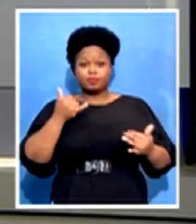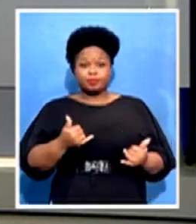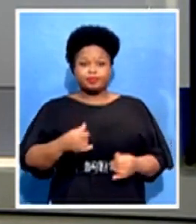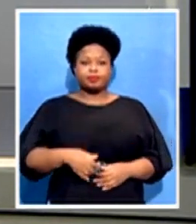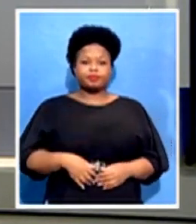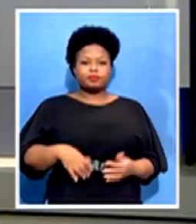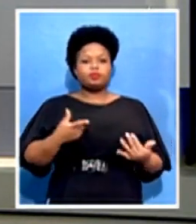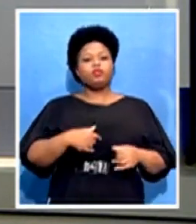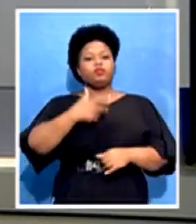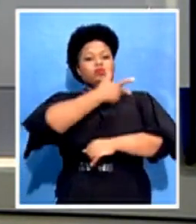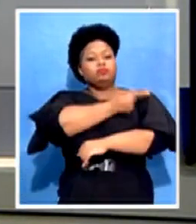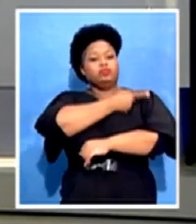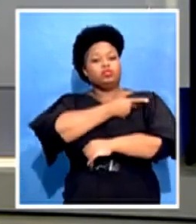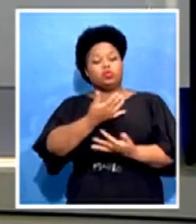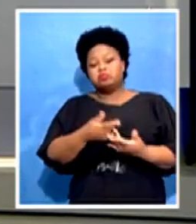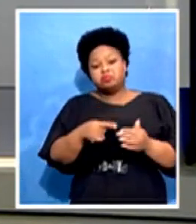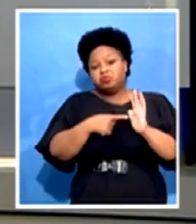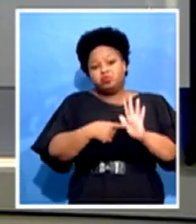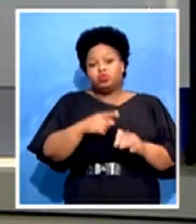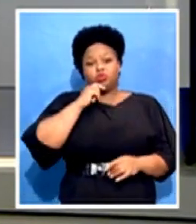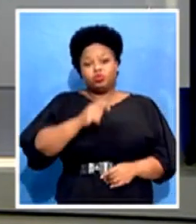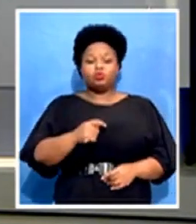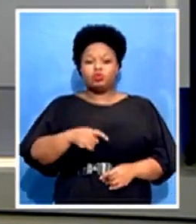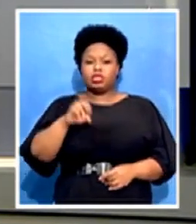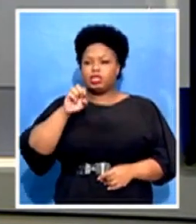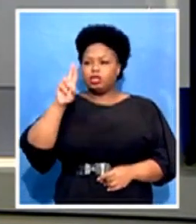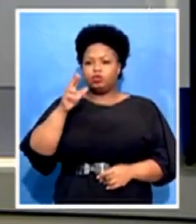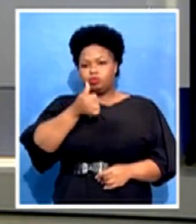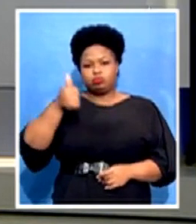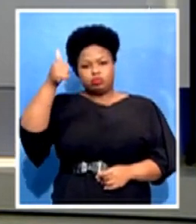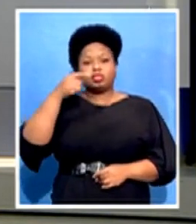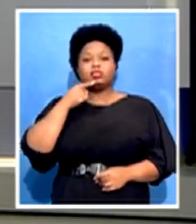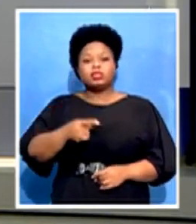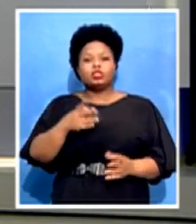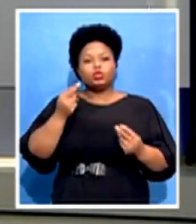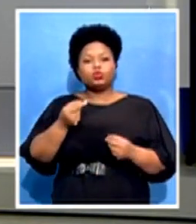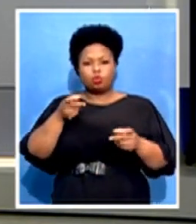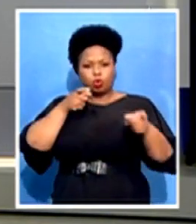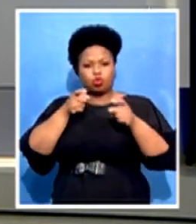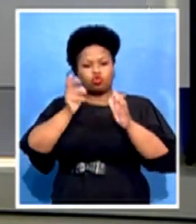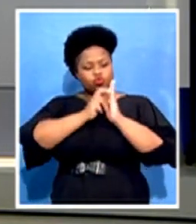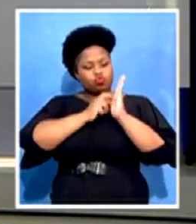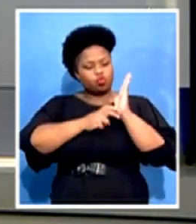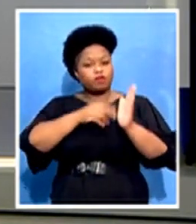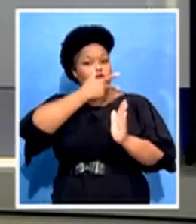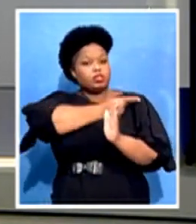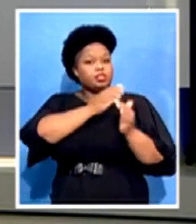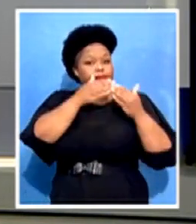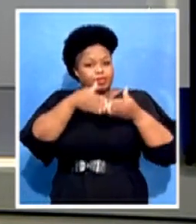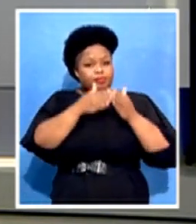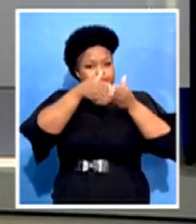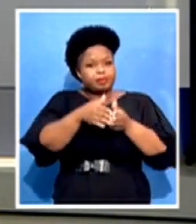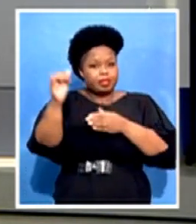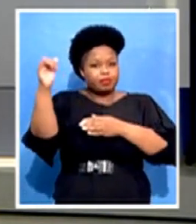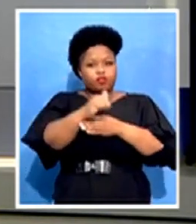of letting up, with EU officials threatening new export controls on vaccine shipments leaving Europe. It comes as the European